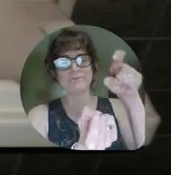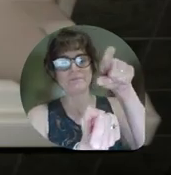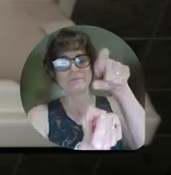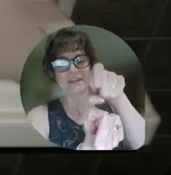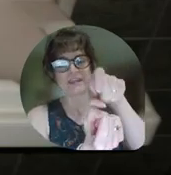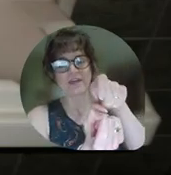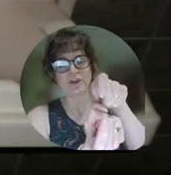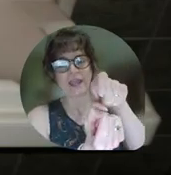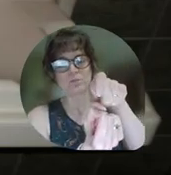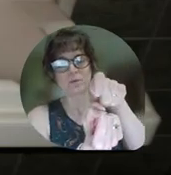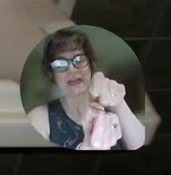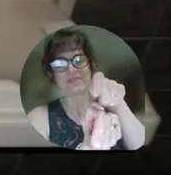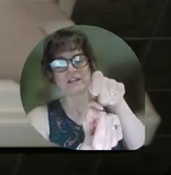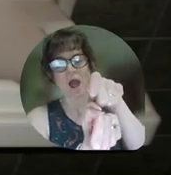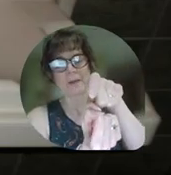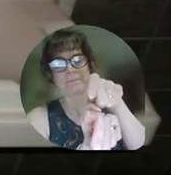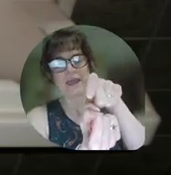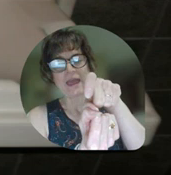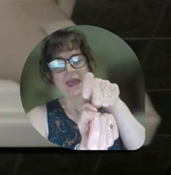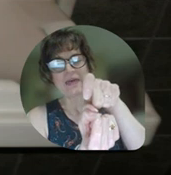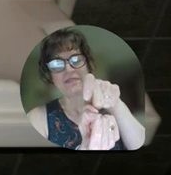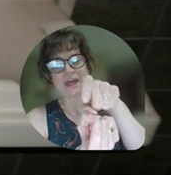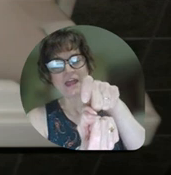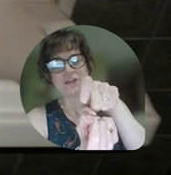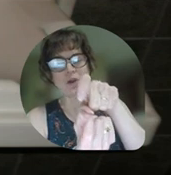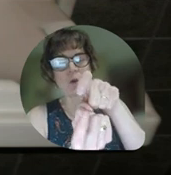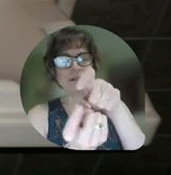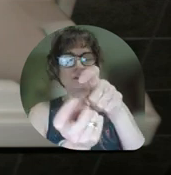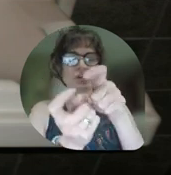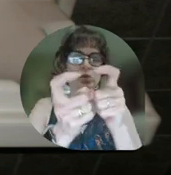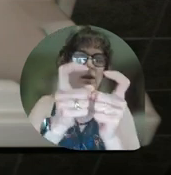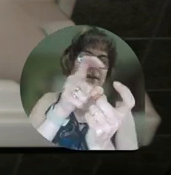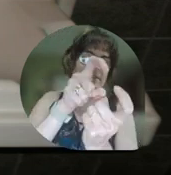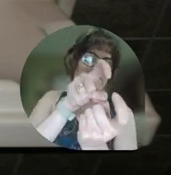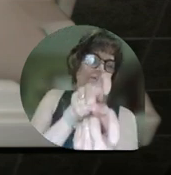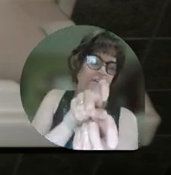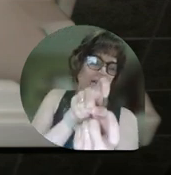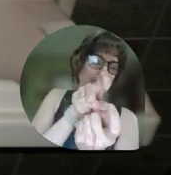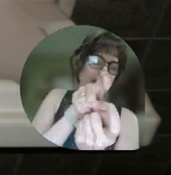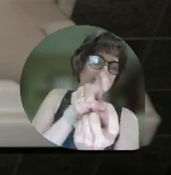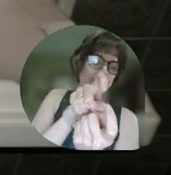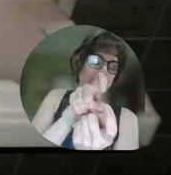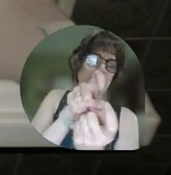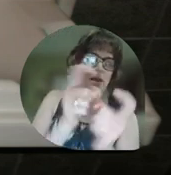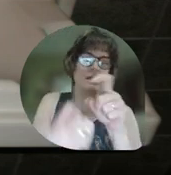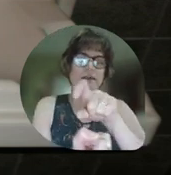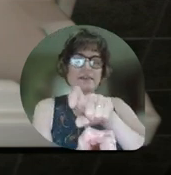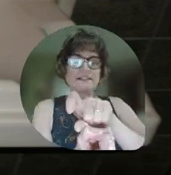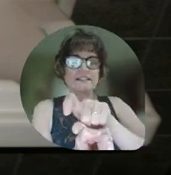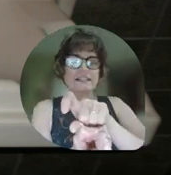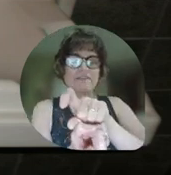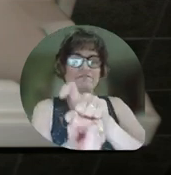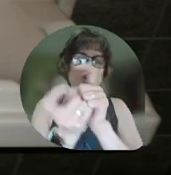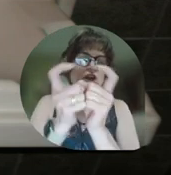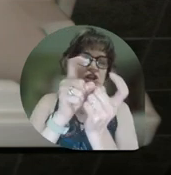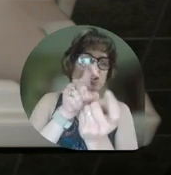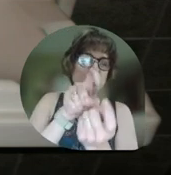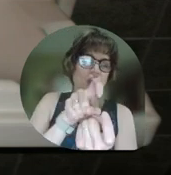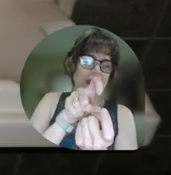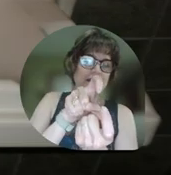bottom, the other hand will be at the top. And then you're going to flip it. That's the sign